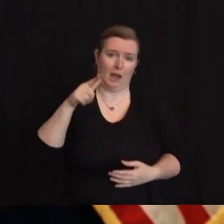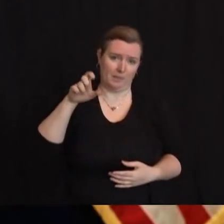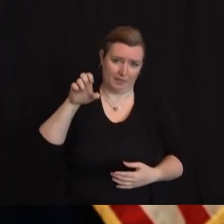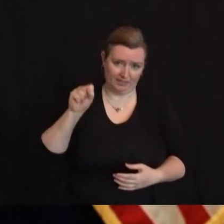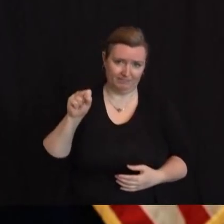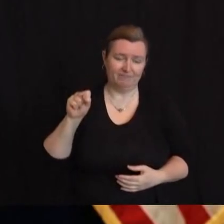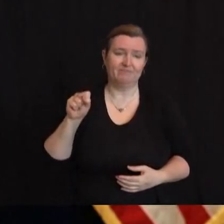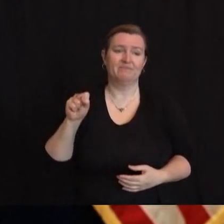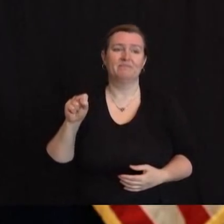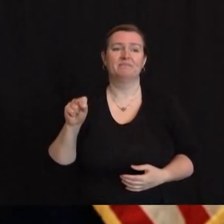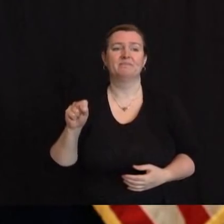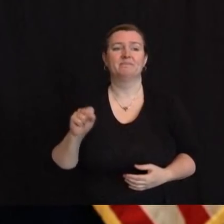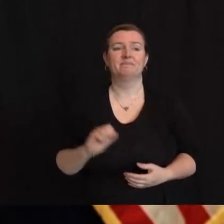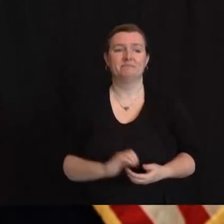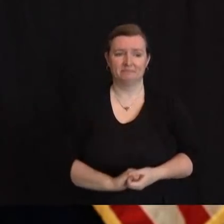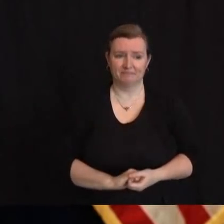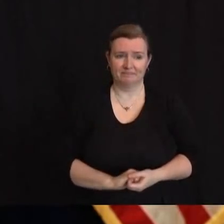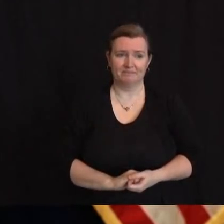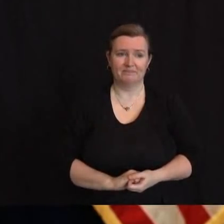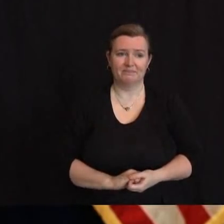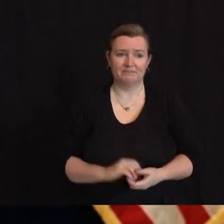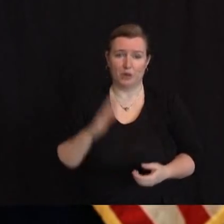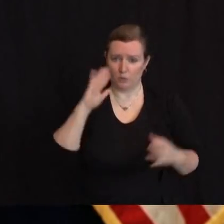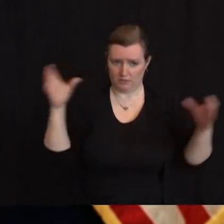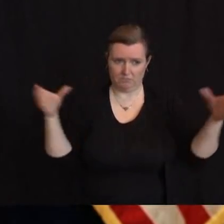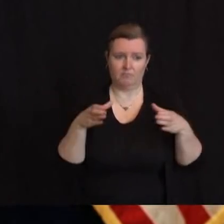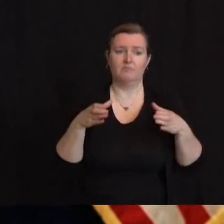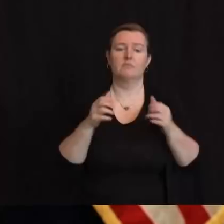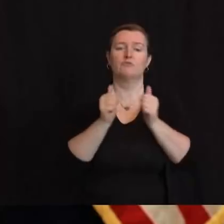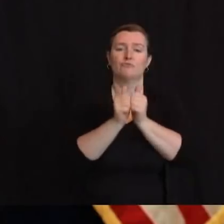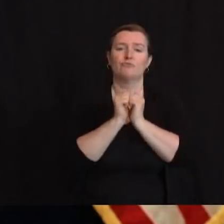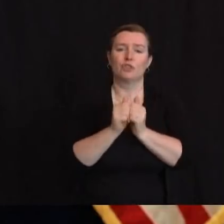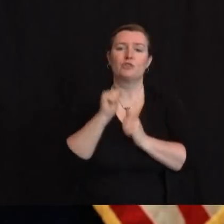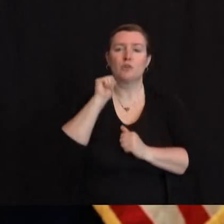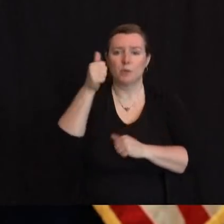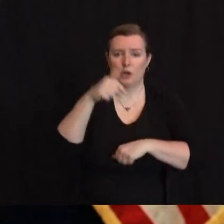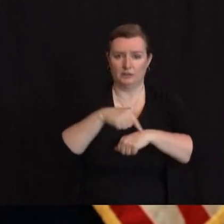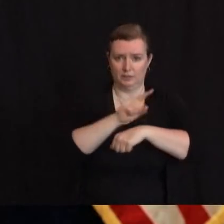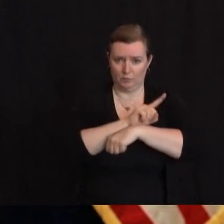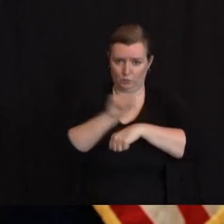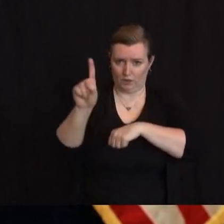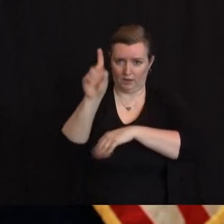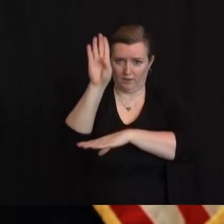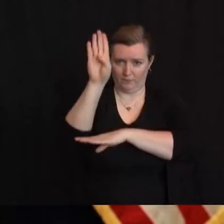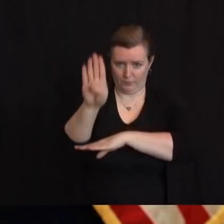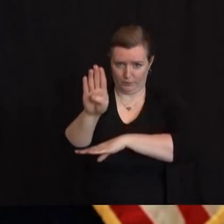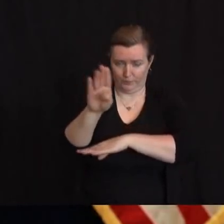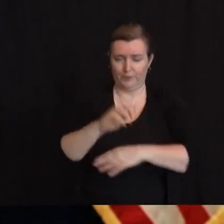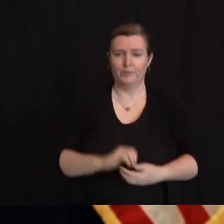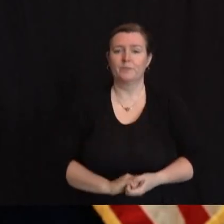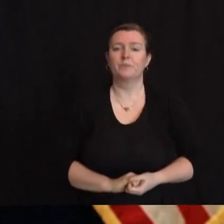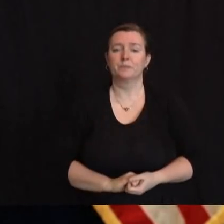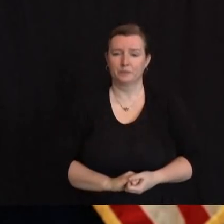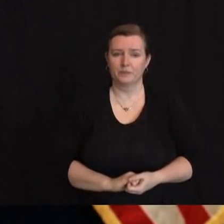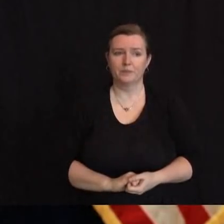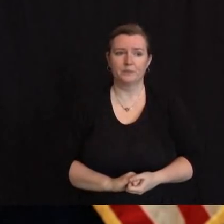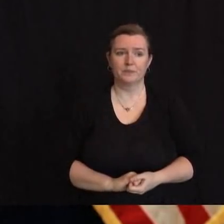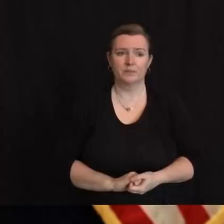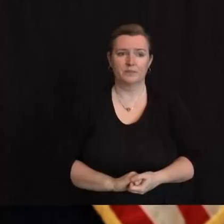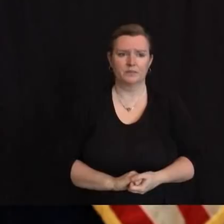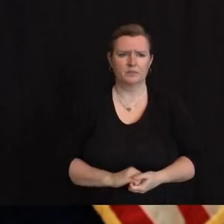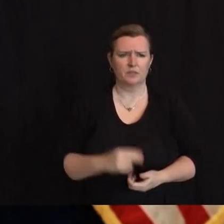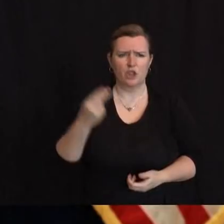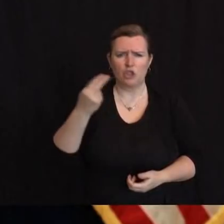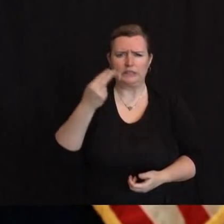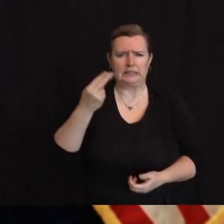We will be together again at 1 o'clock tomorrow. And I think on Thursday will depend a little bit